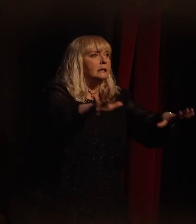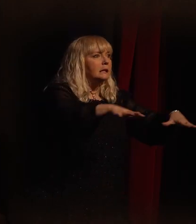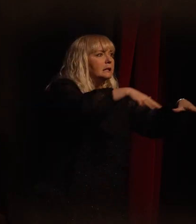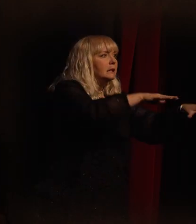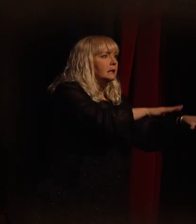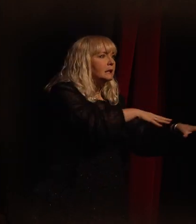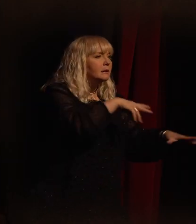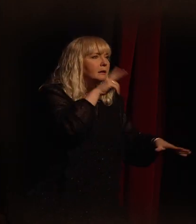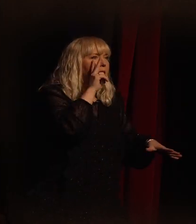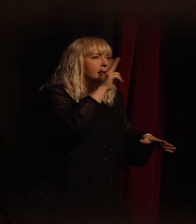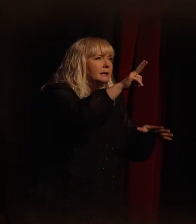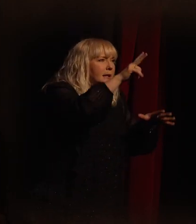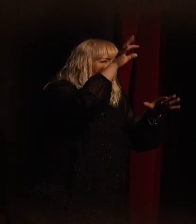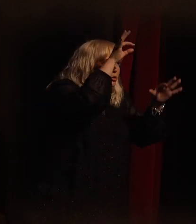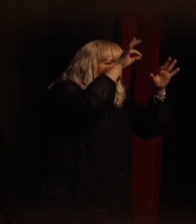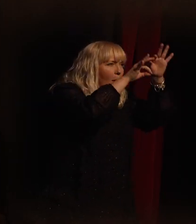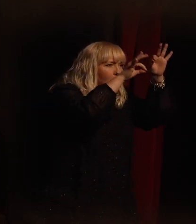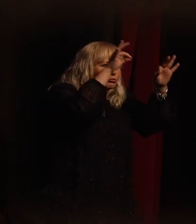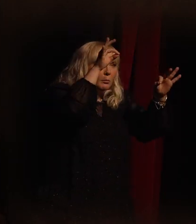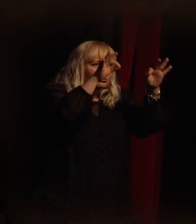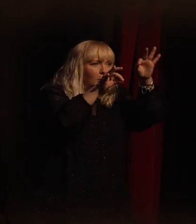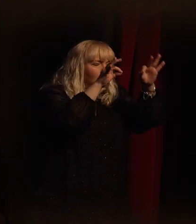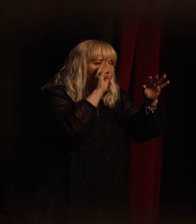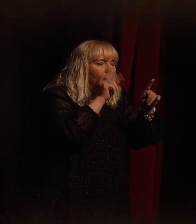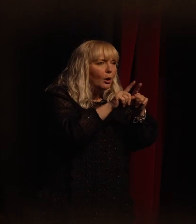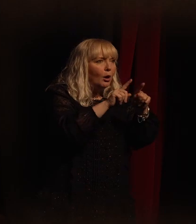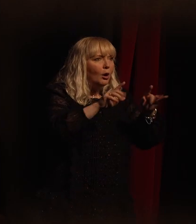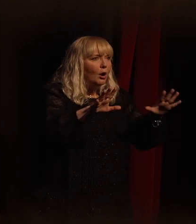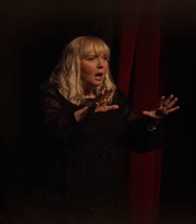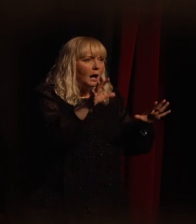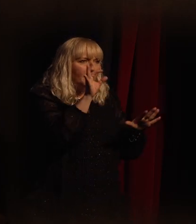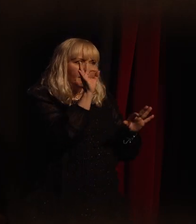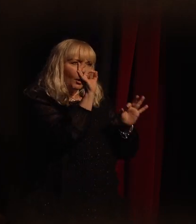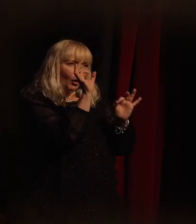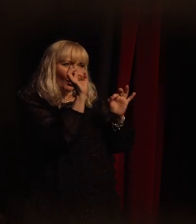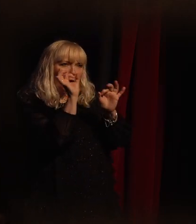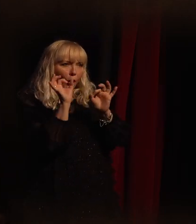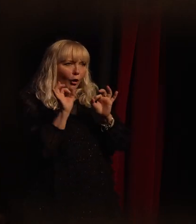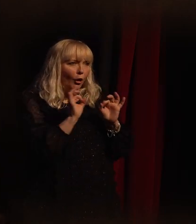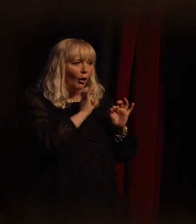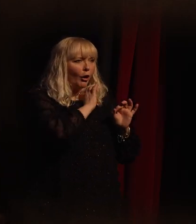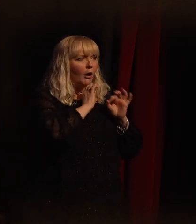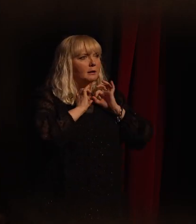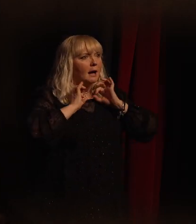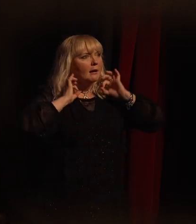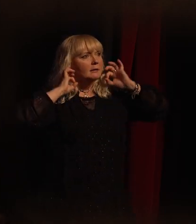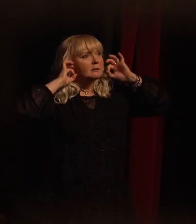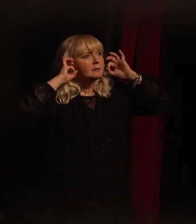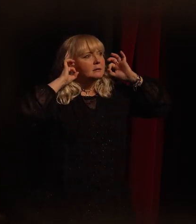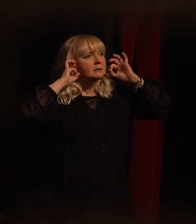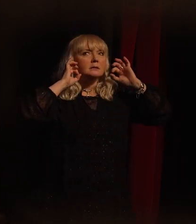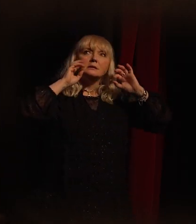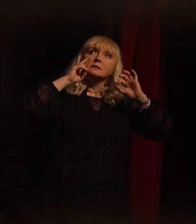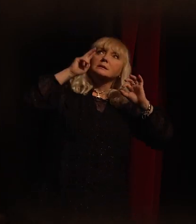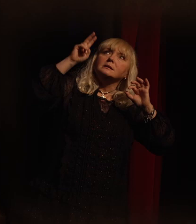replaced in hoisted roads, the birds jocosa sung. The sunshine threw his hat away, the